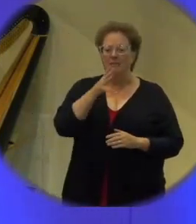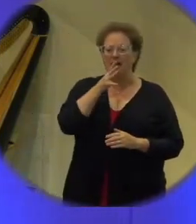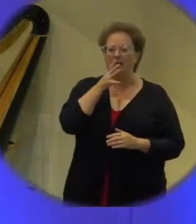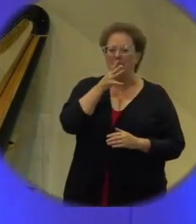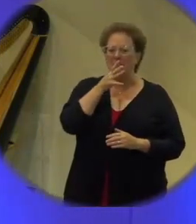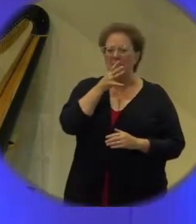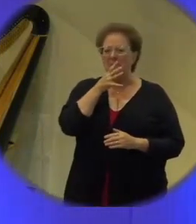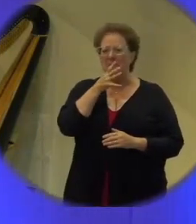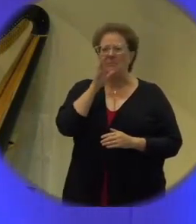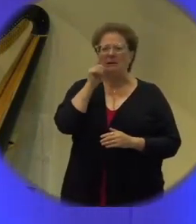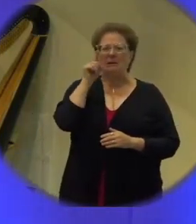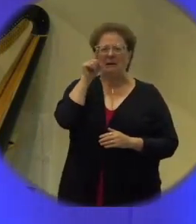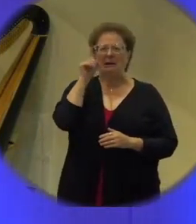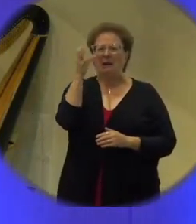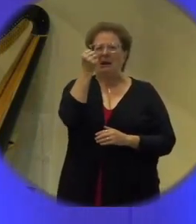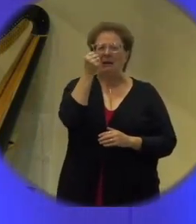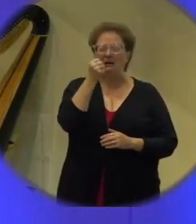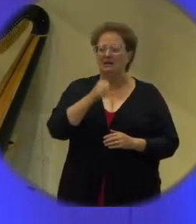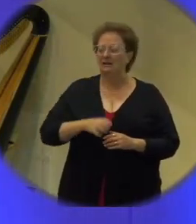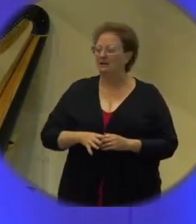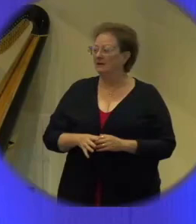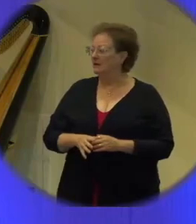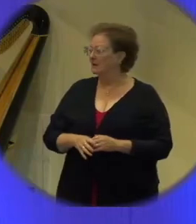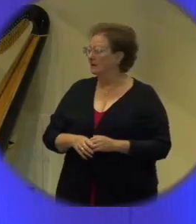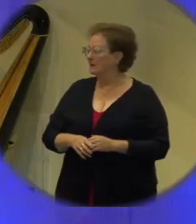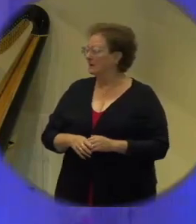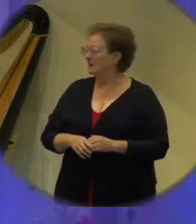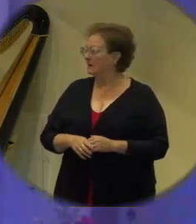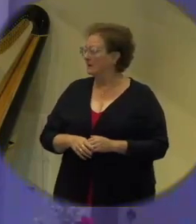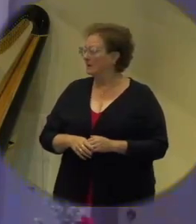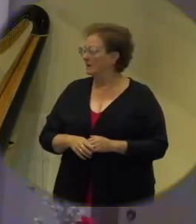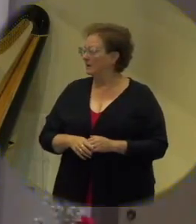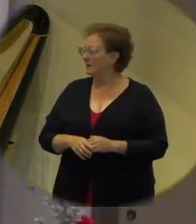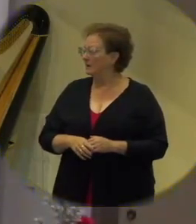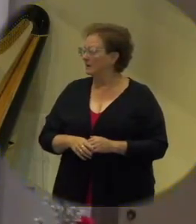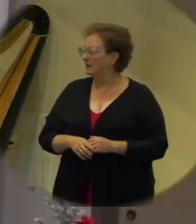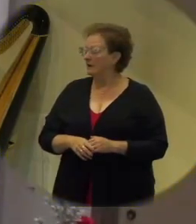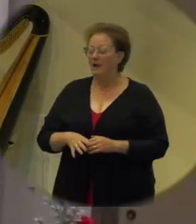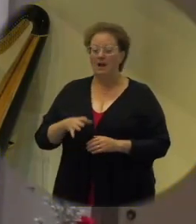take care of it, take care of it. And the mother did this.